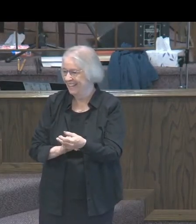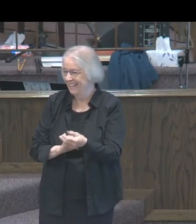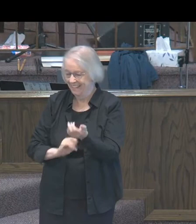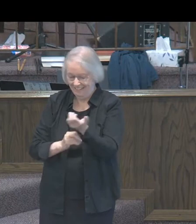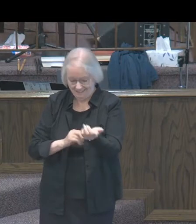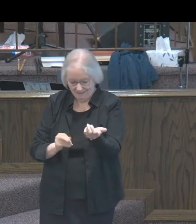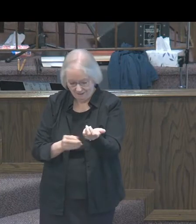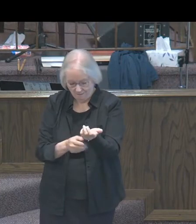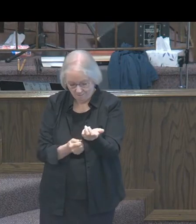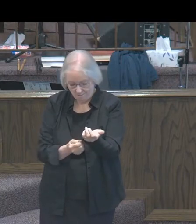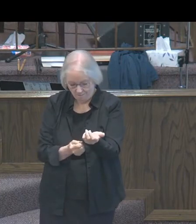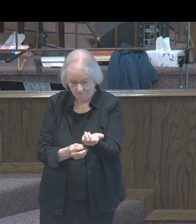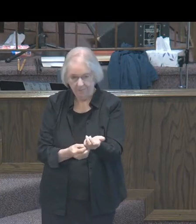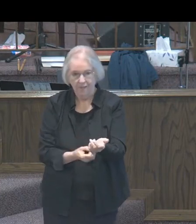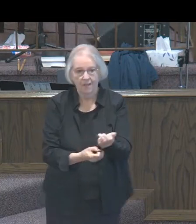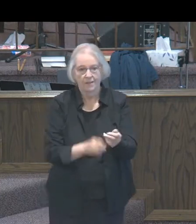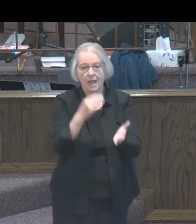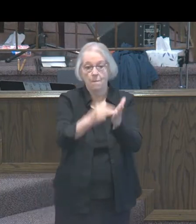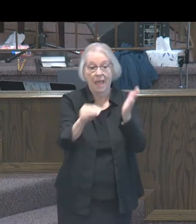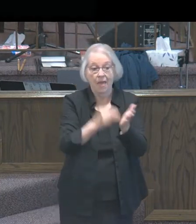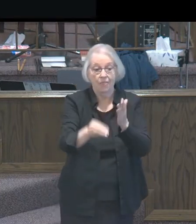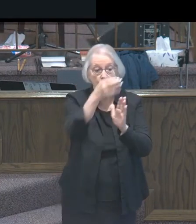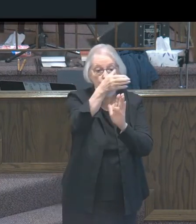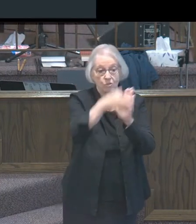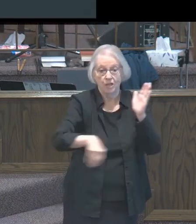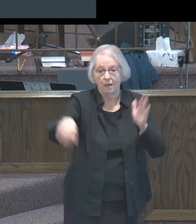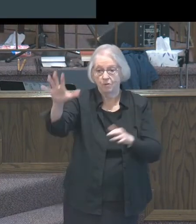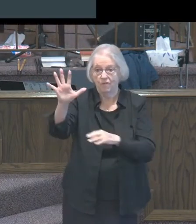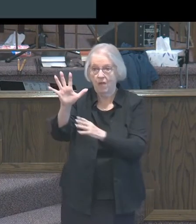to take your Bibles, Matthew chapter 5,